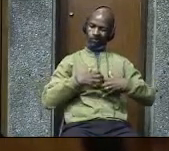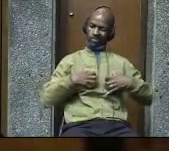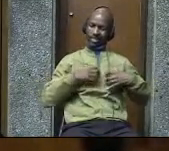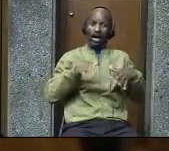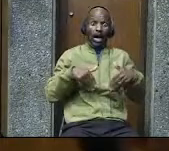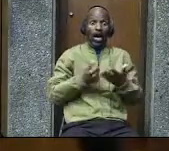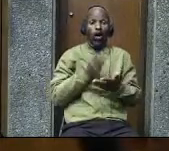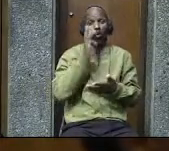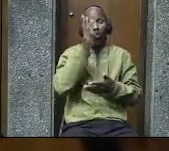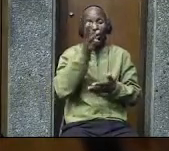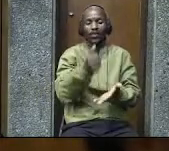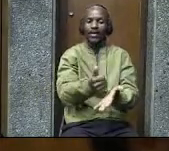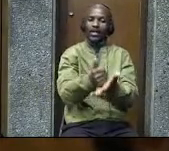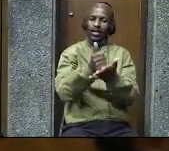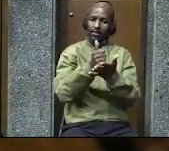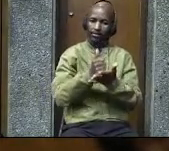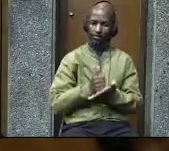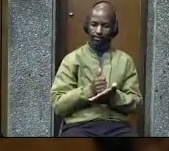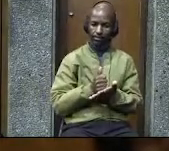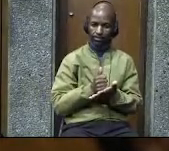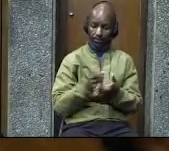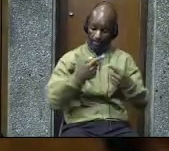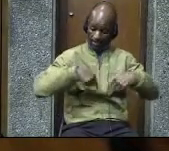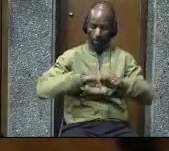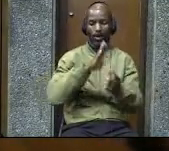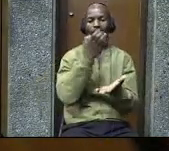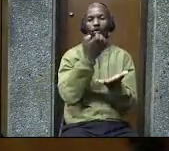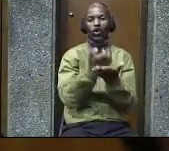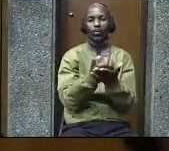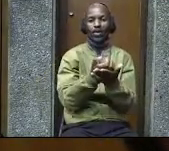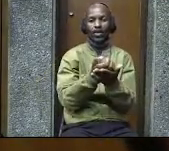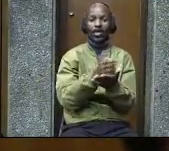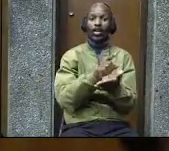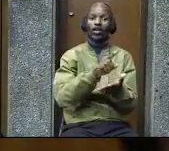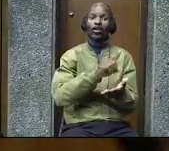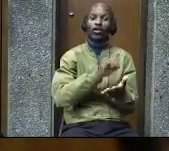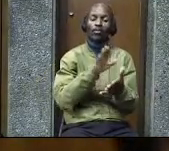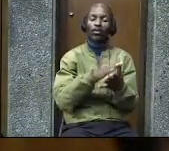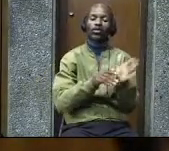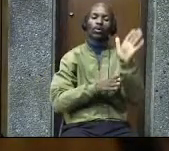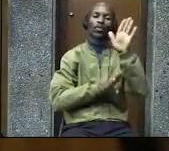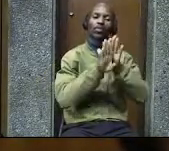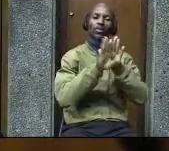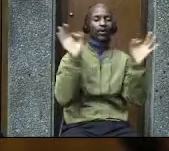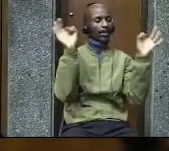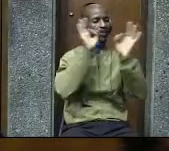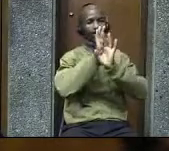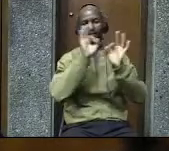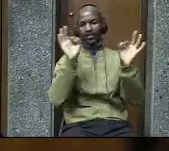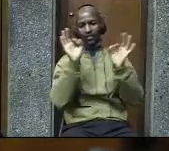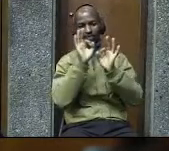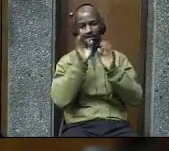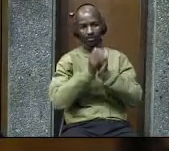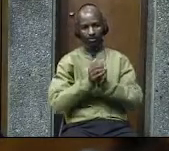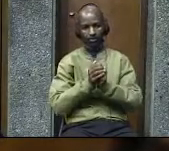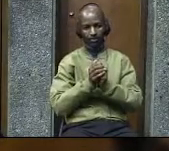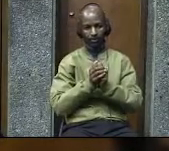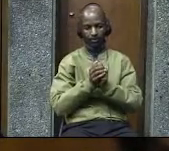how is it going to help our economy, because the economy is not growing at all.